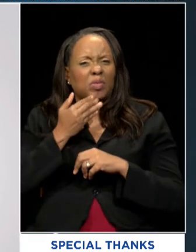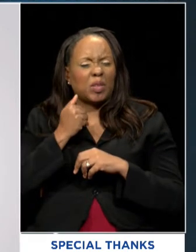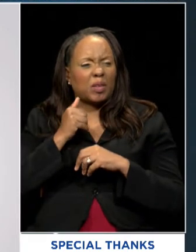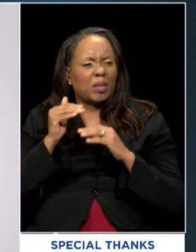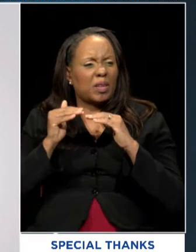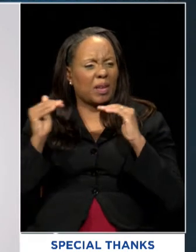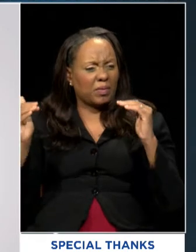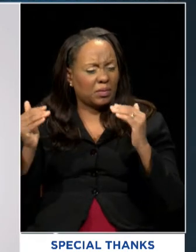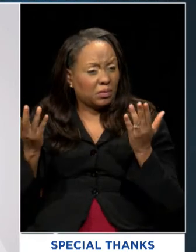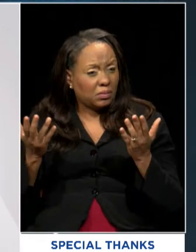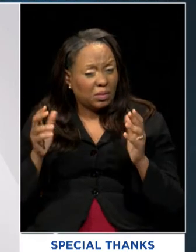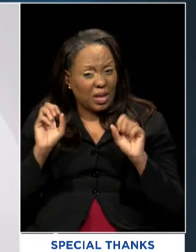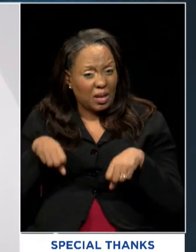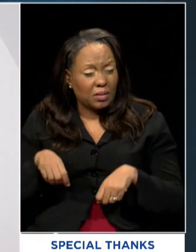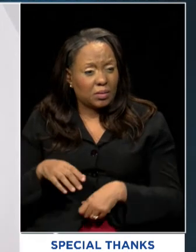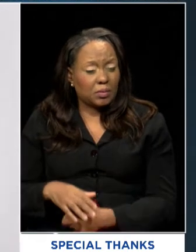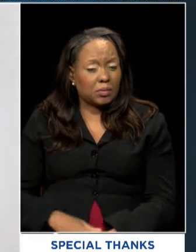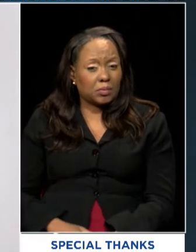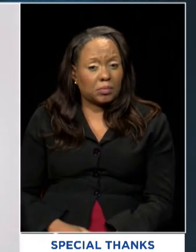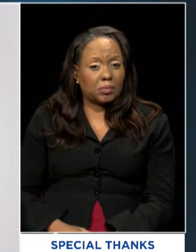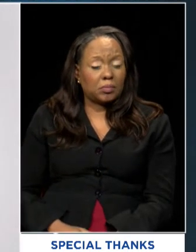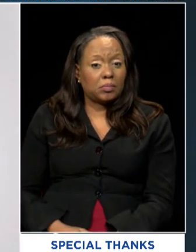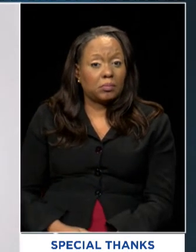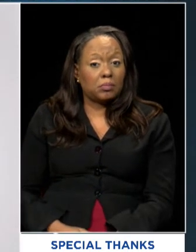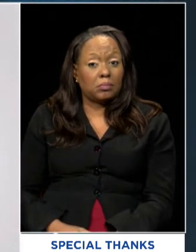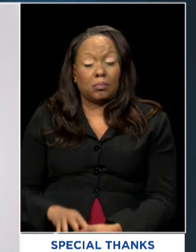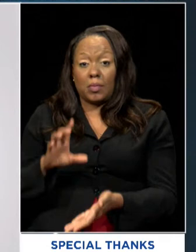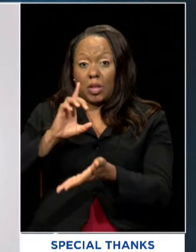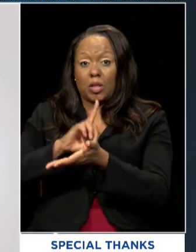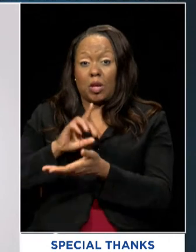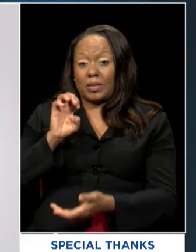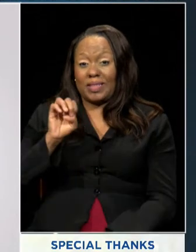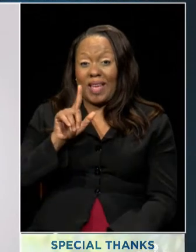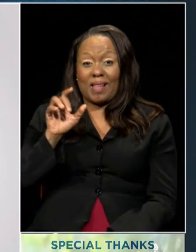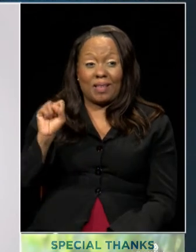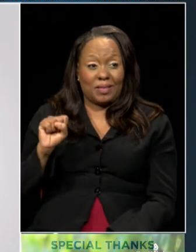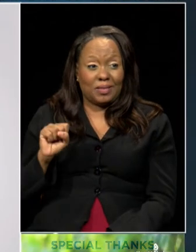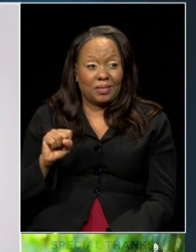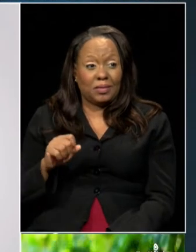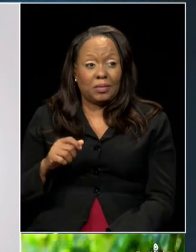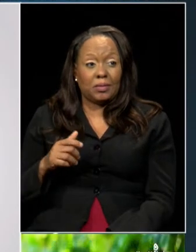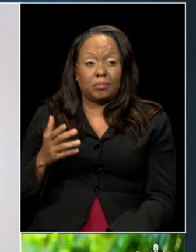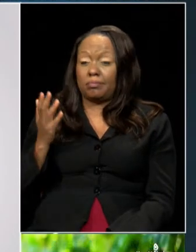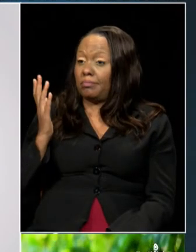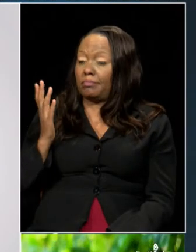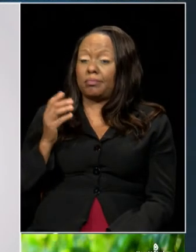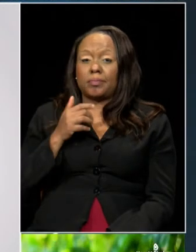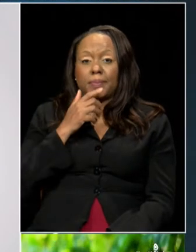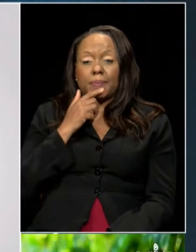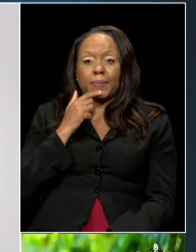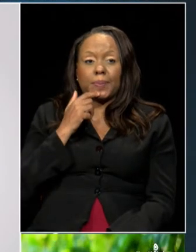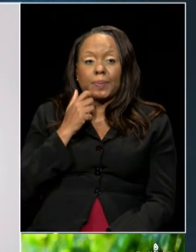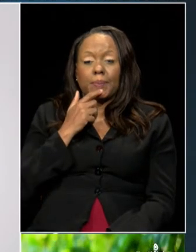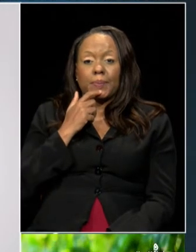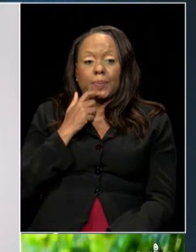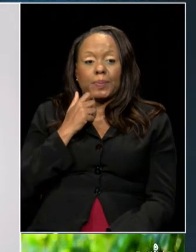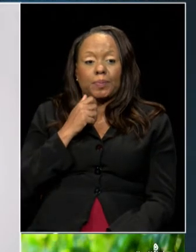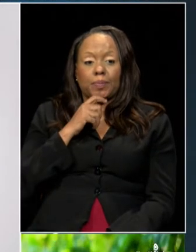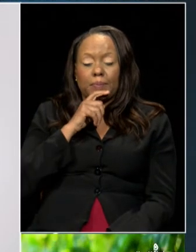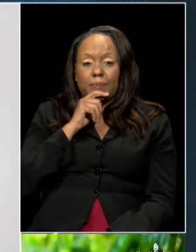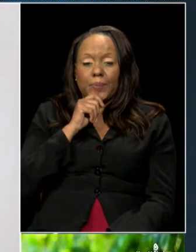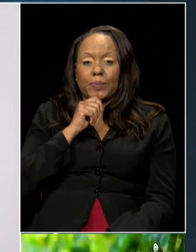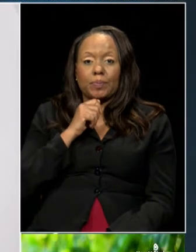answers. Shall we go to Dr. Ellis for this? Okay, so this is not a common complication, but there may